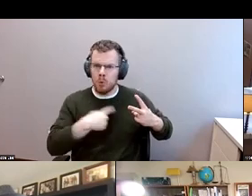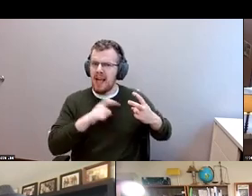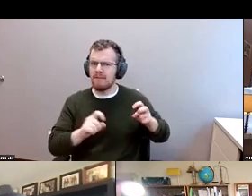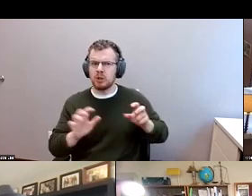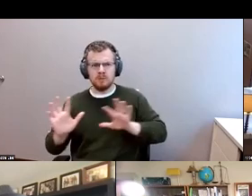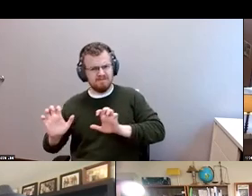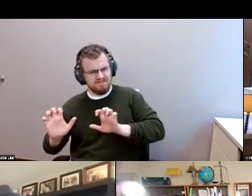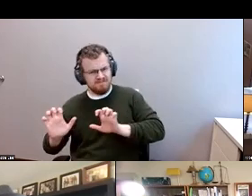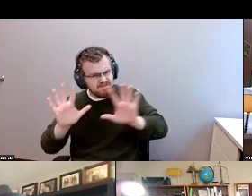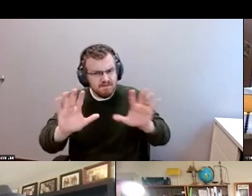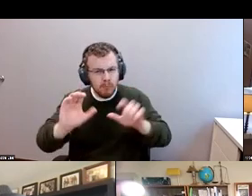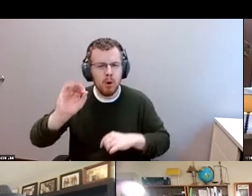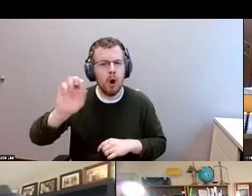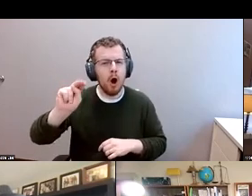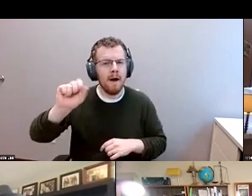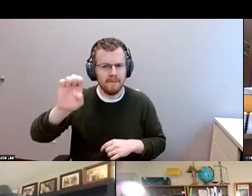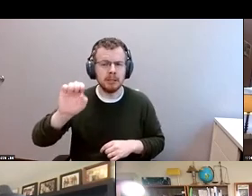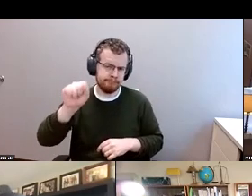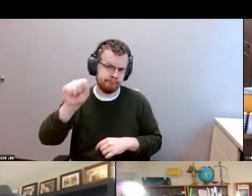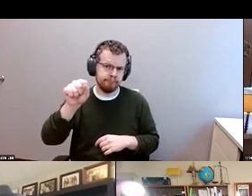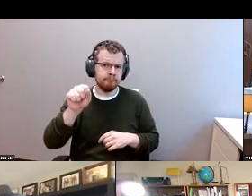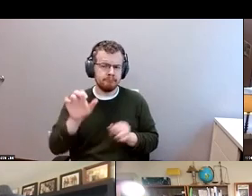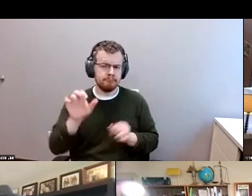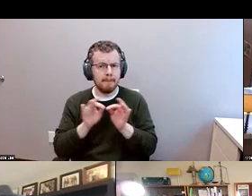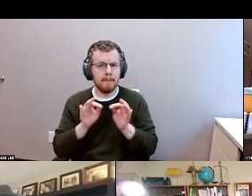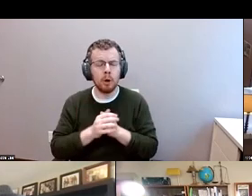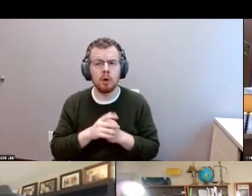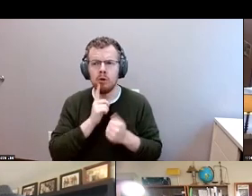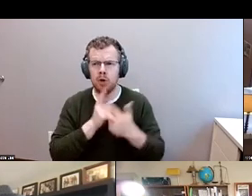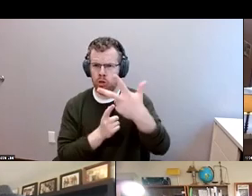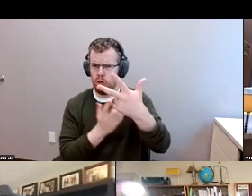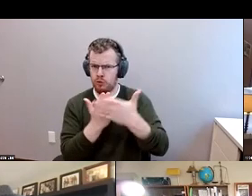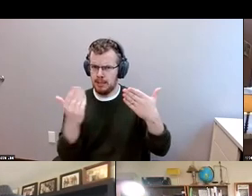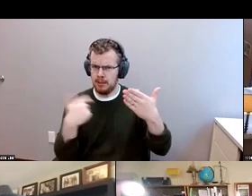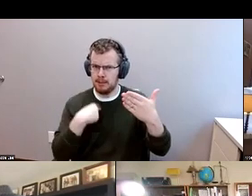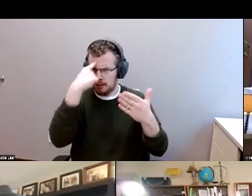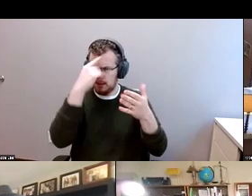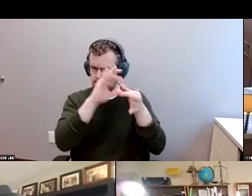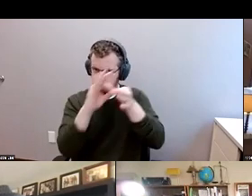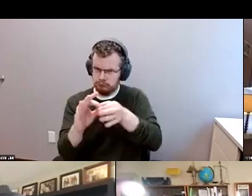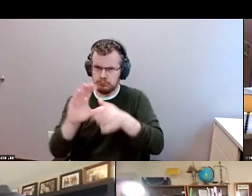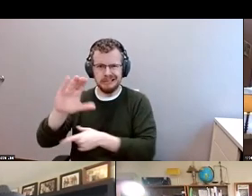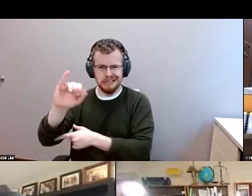three things that I think about specific to collective impact. The first is that